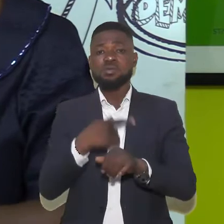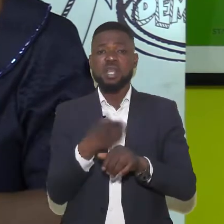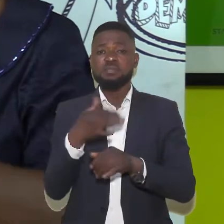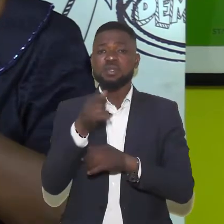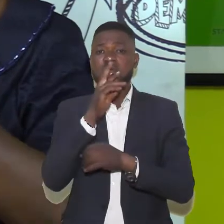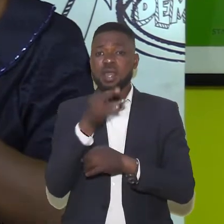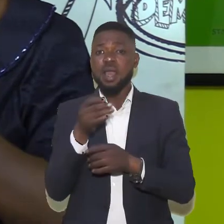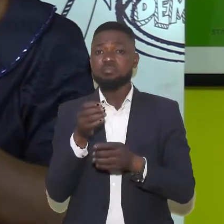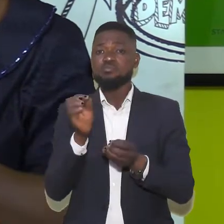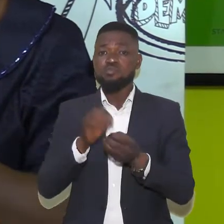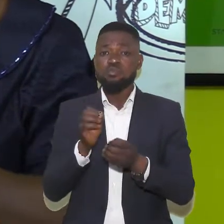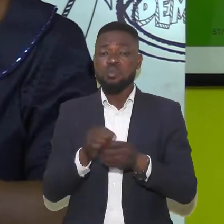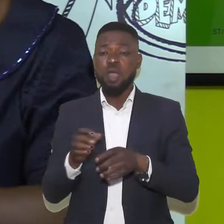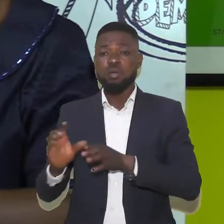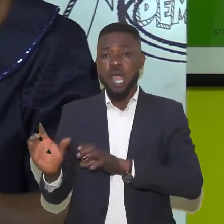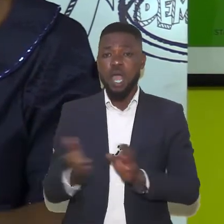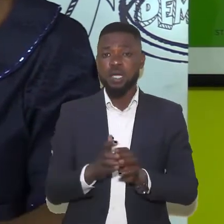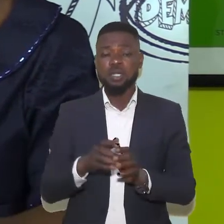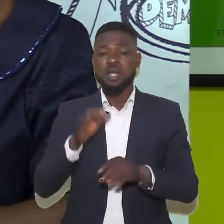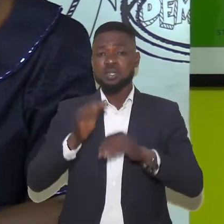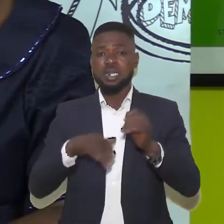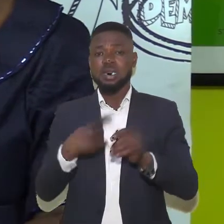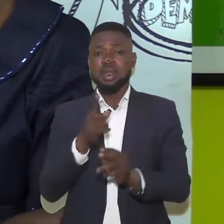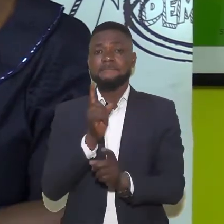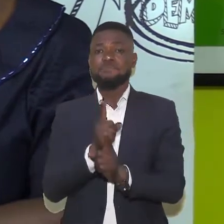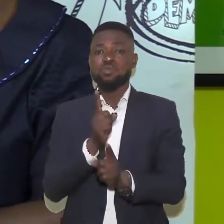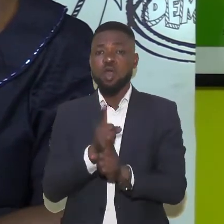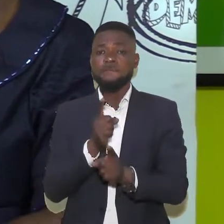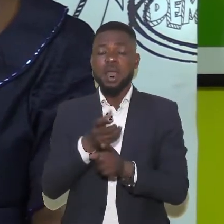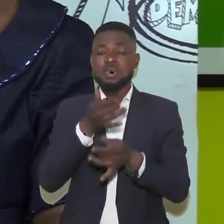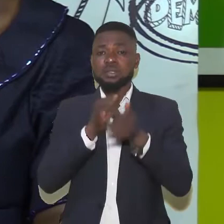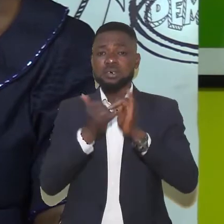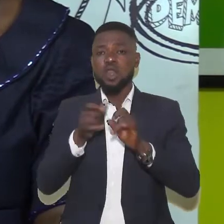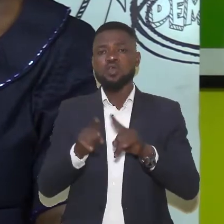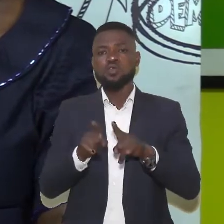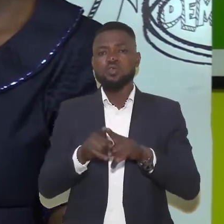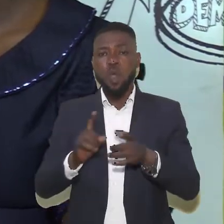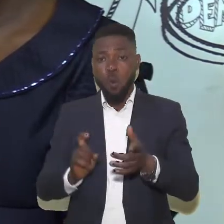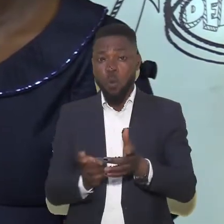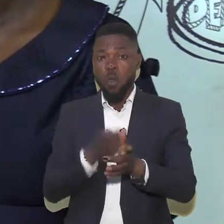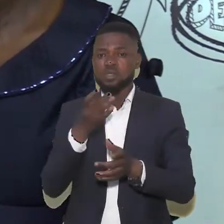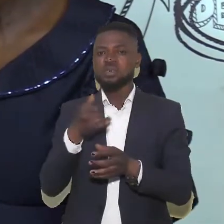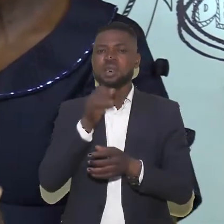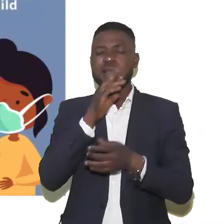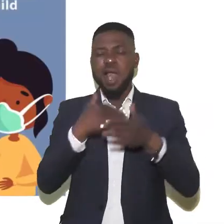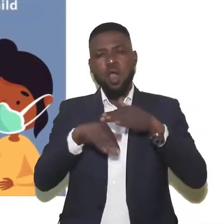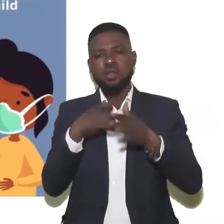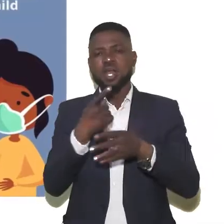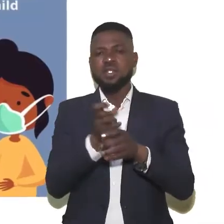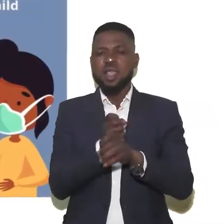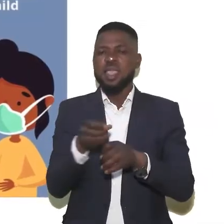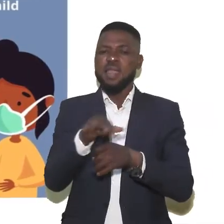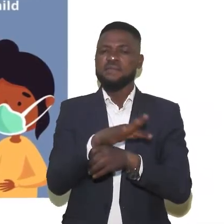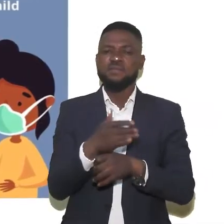of. Most times they're even more potent than the proper drinks. So once they